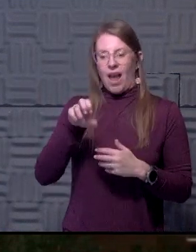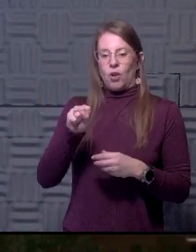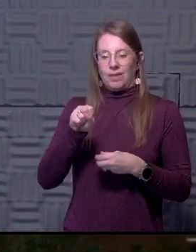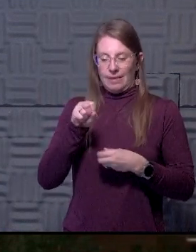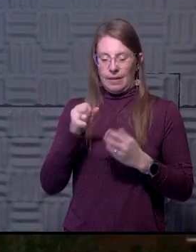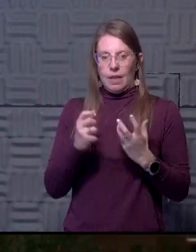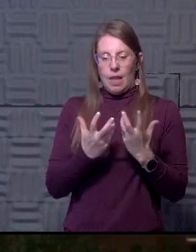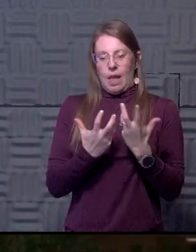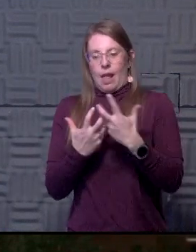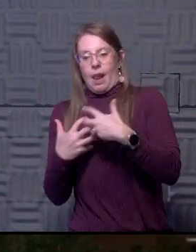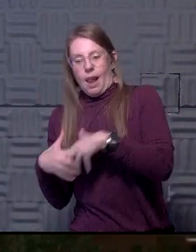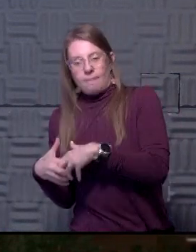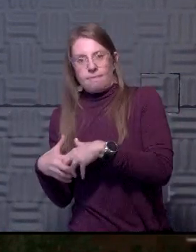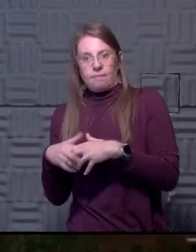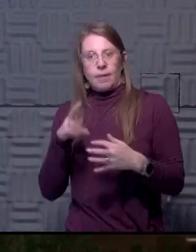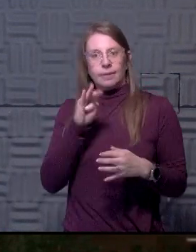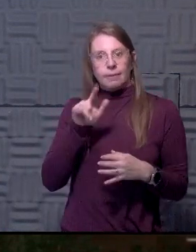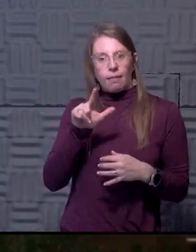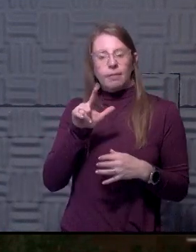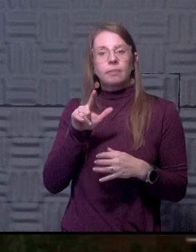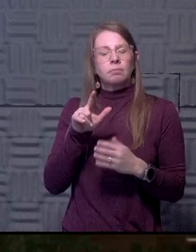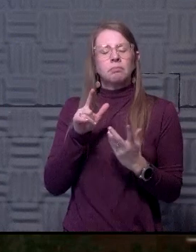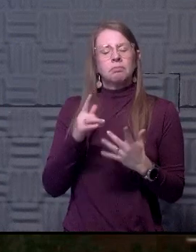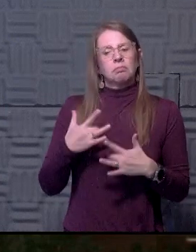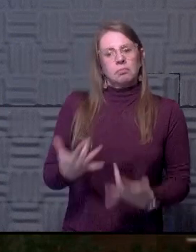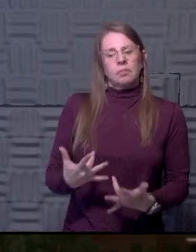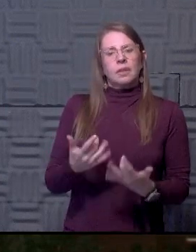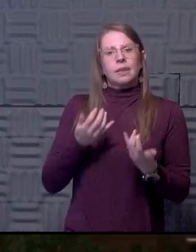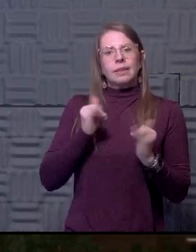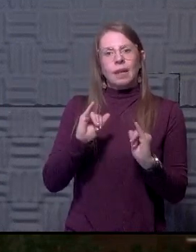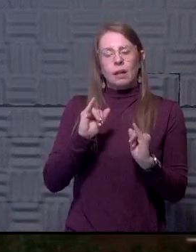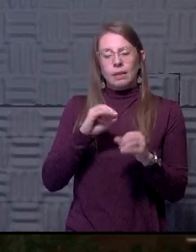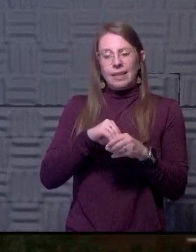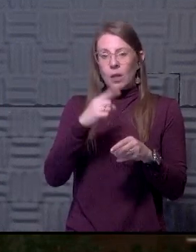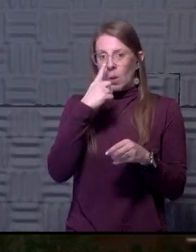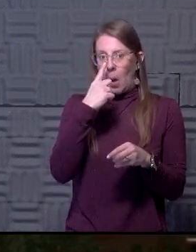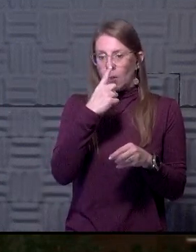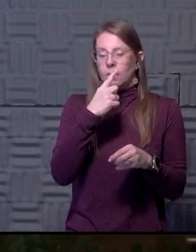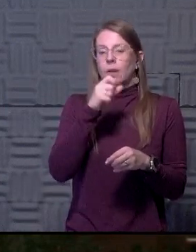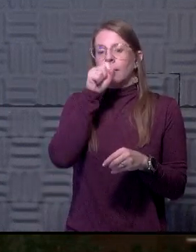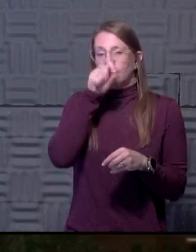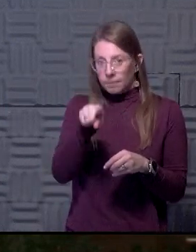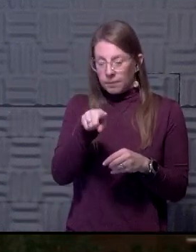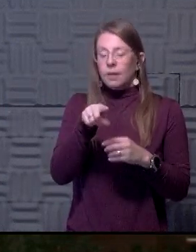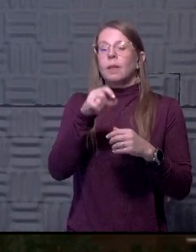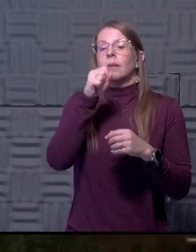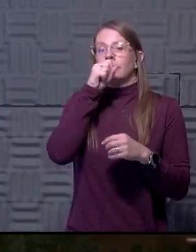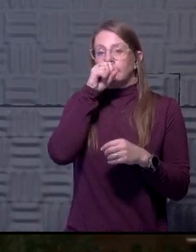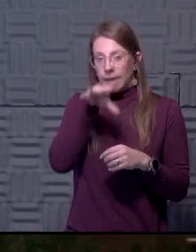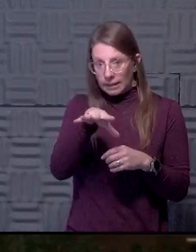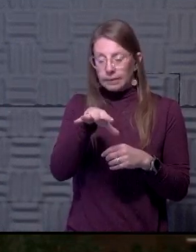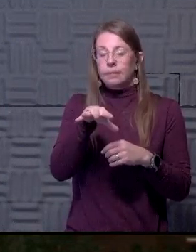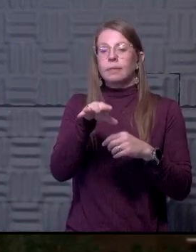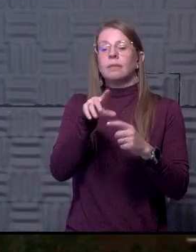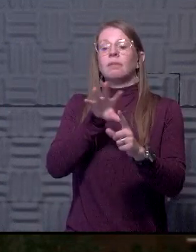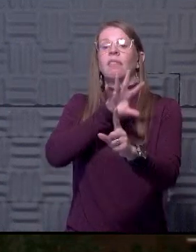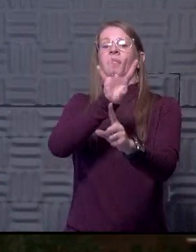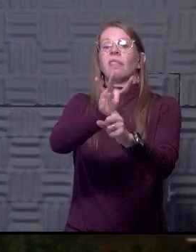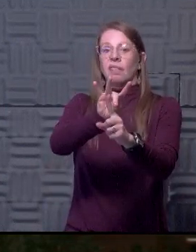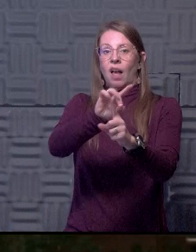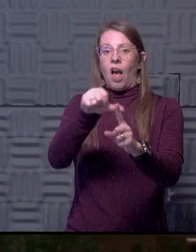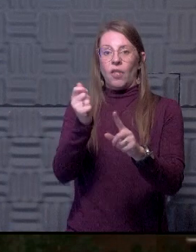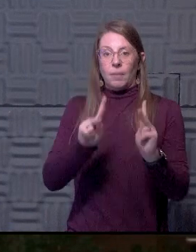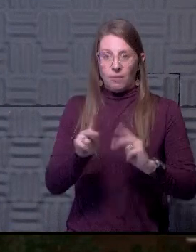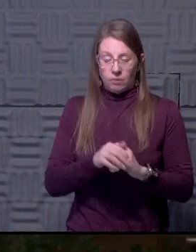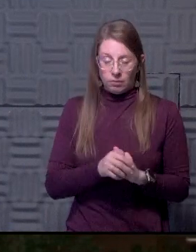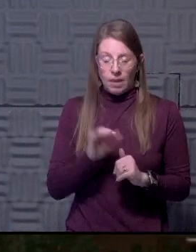cell. So it's still likely that you could carry it in your nose, for example, and transmit it to others, which is why, as Dr. Hawkins said, we need to